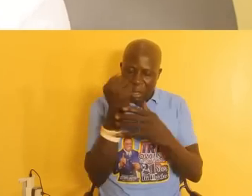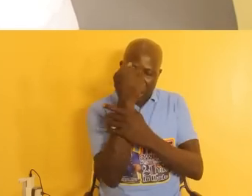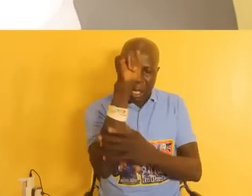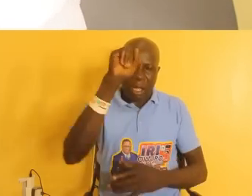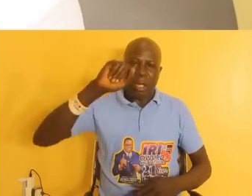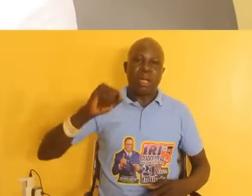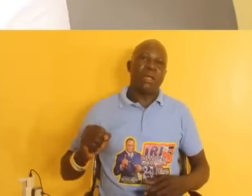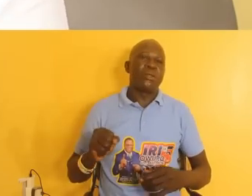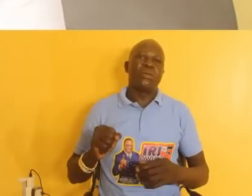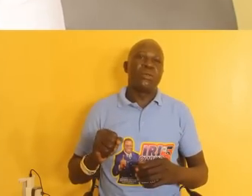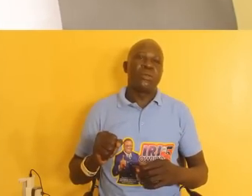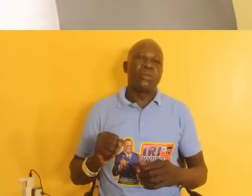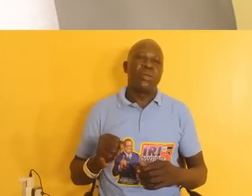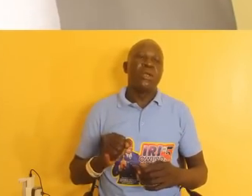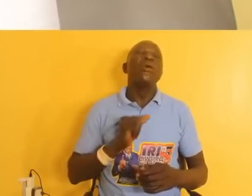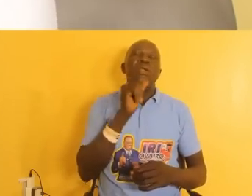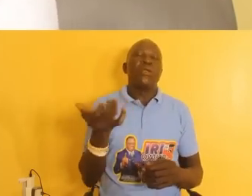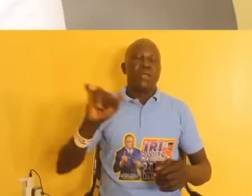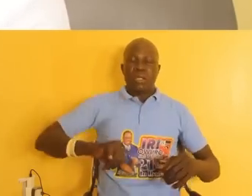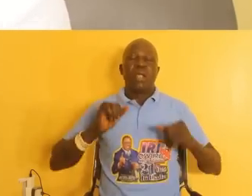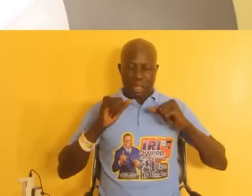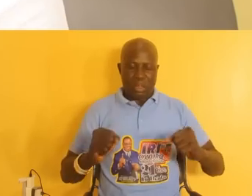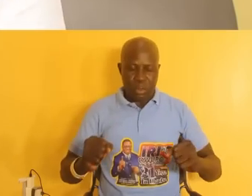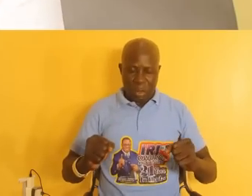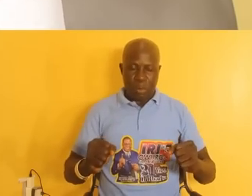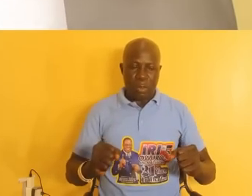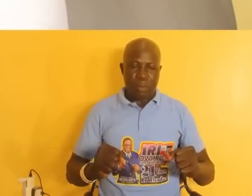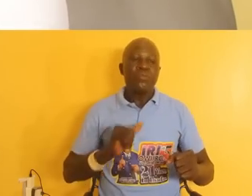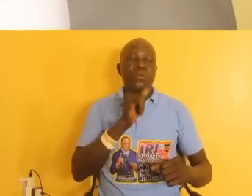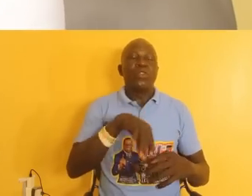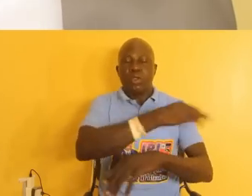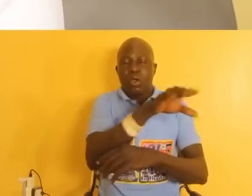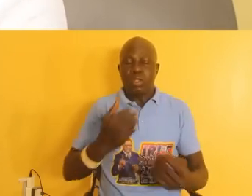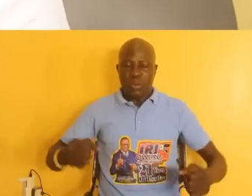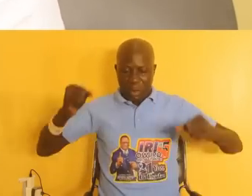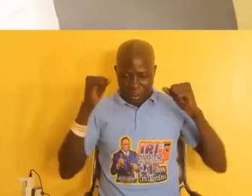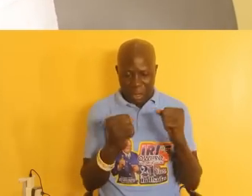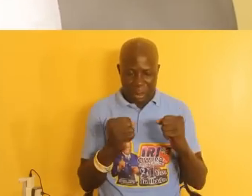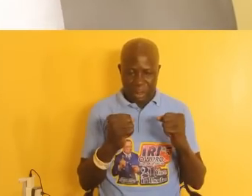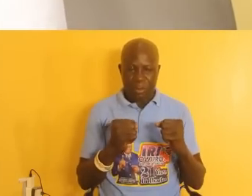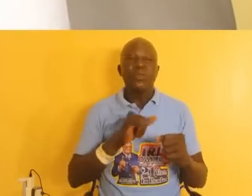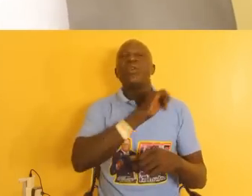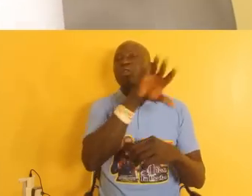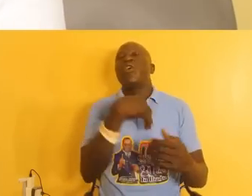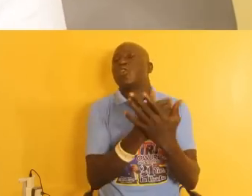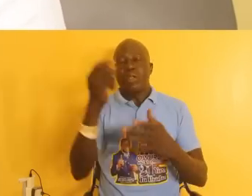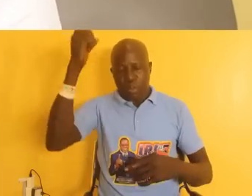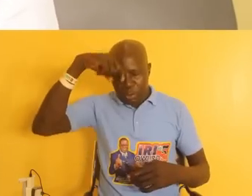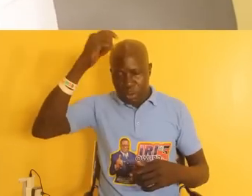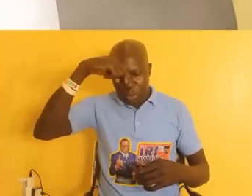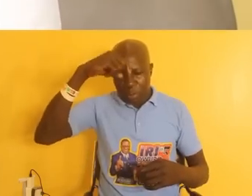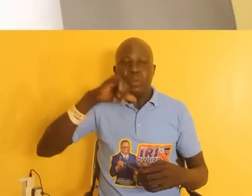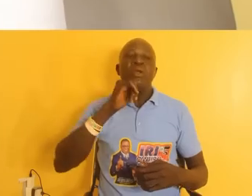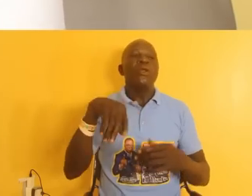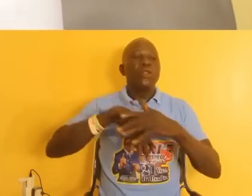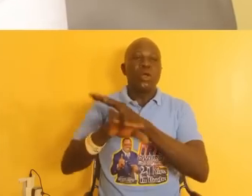lo gba won. He's not their hands or strength. Ki se agbara won. He's not their power. Ki se ipa won. He's not their mind. Ki se ogbon won. He's not their wisdom.